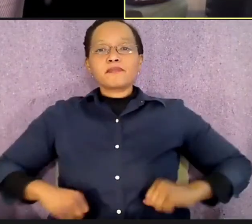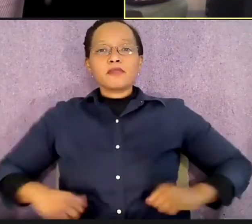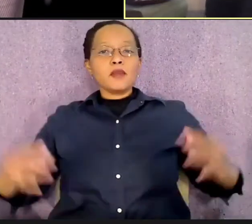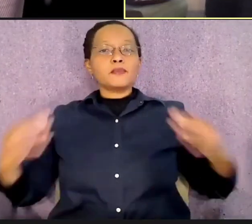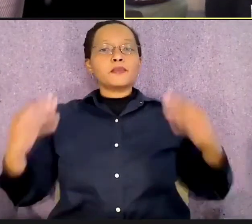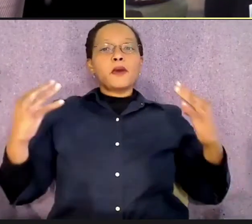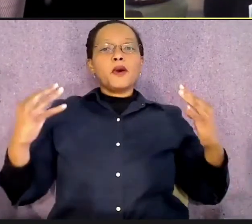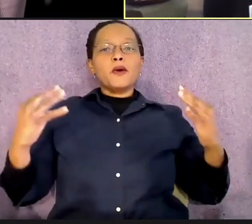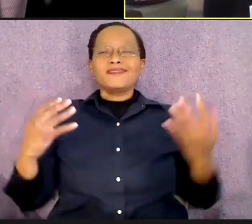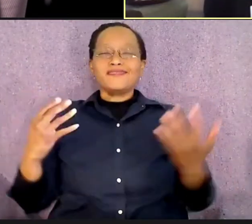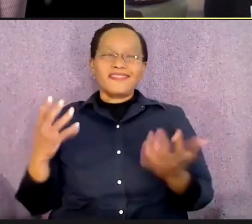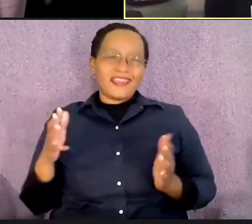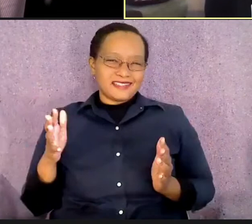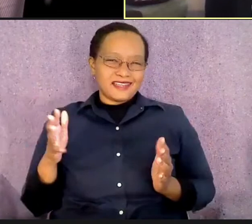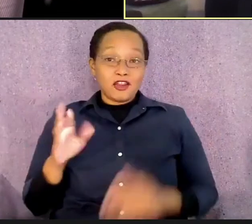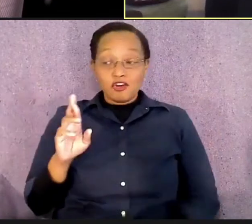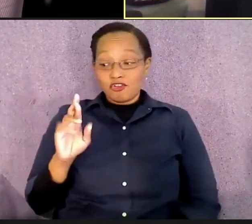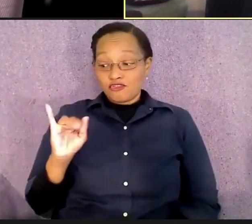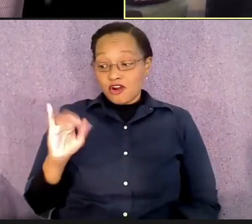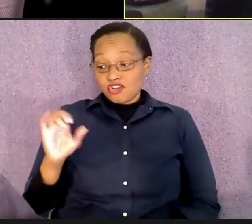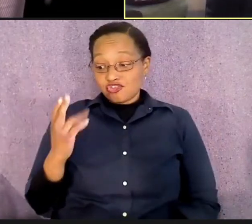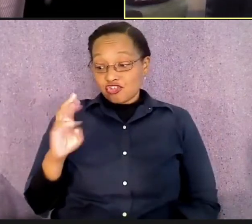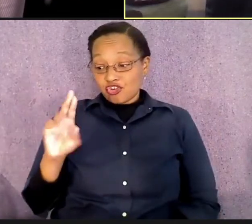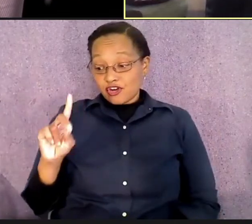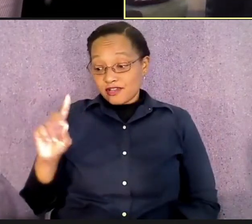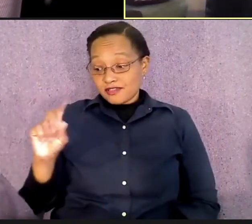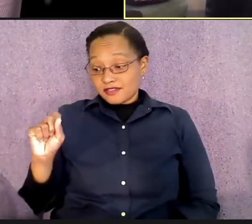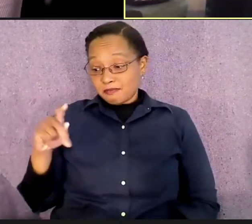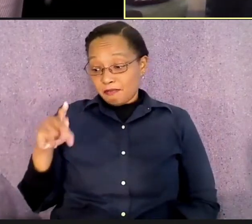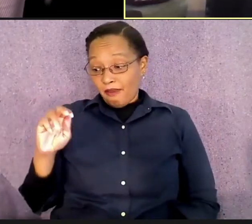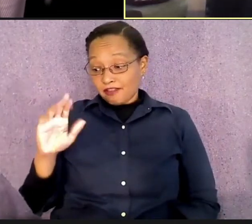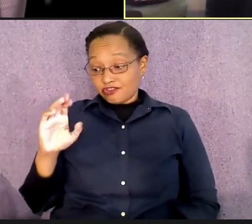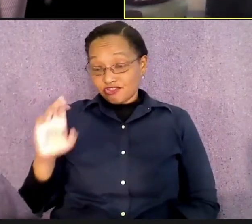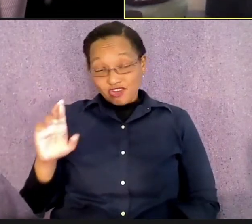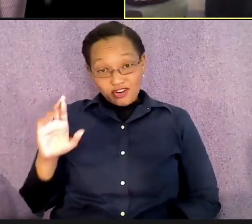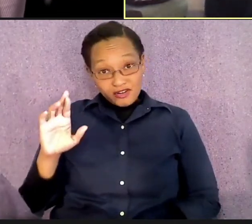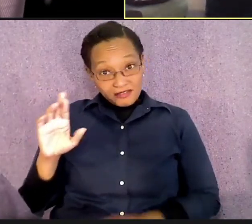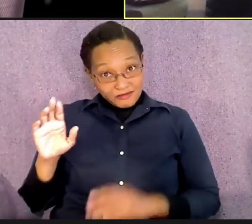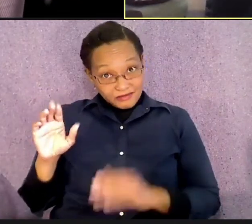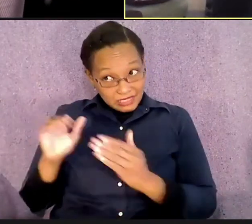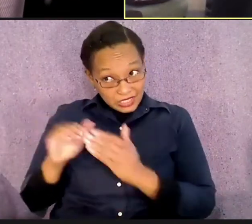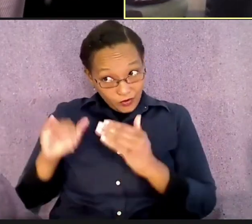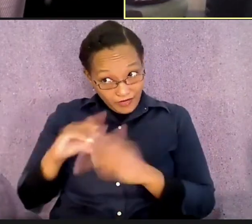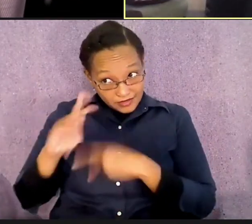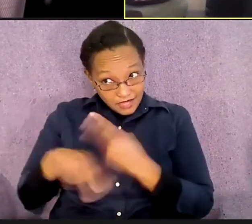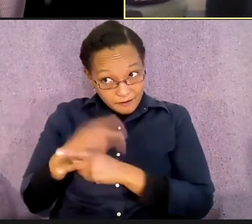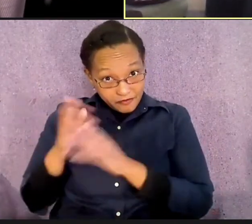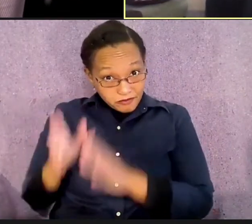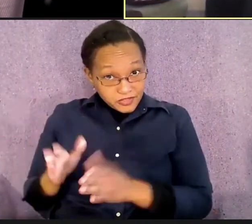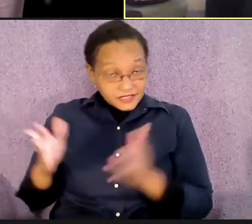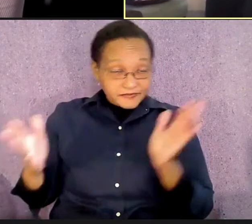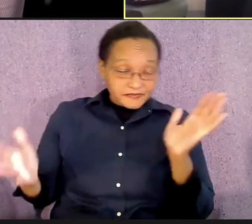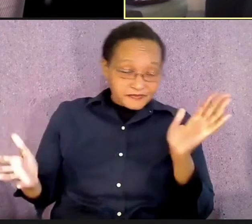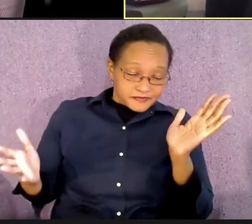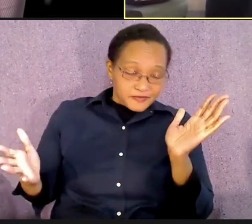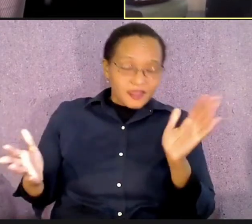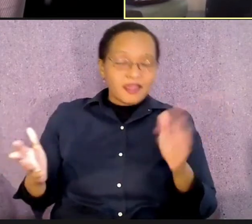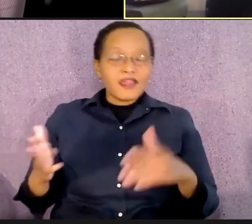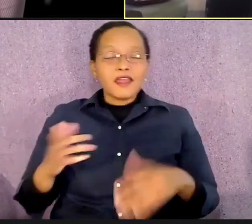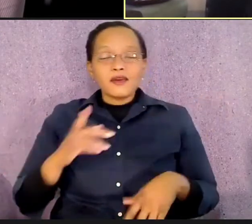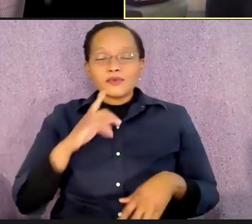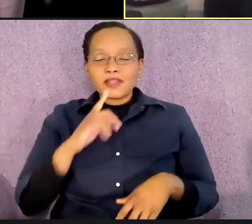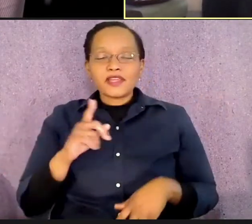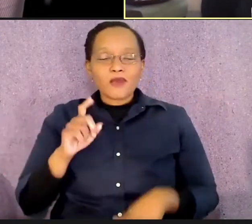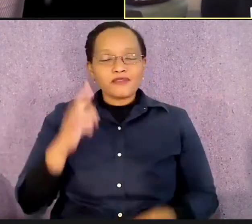like, now, is Richard Spencer that? Well, I think, again, we're talking about different points in history. I think there was a reason to sort of go, what is the alt-right